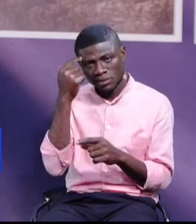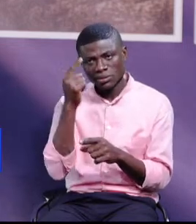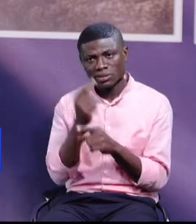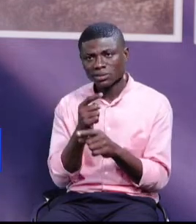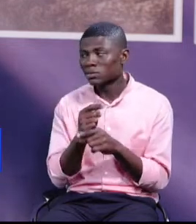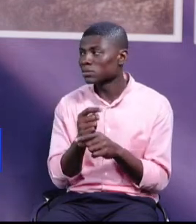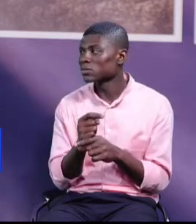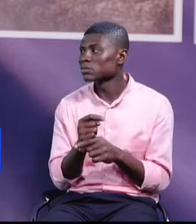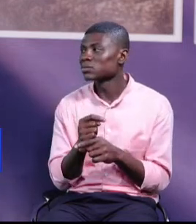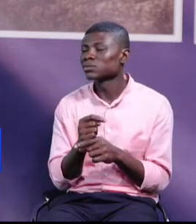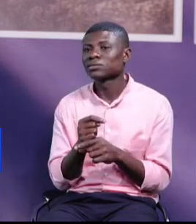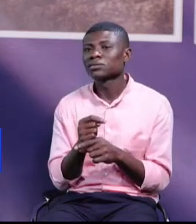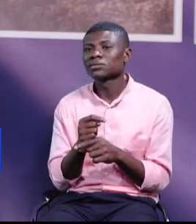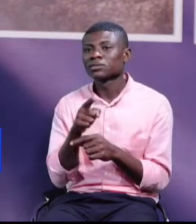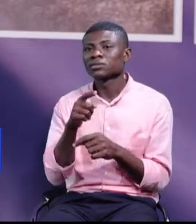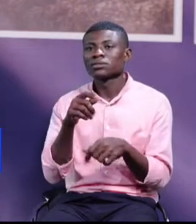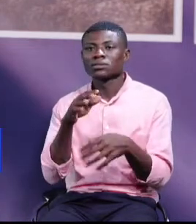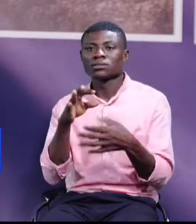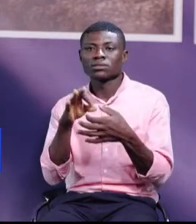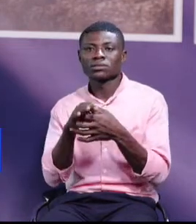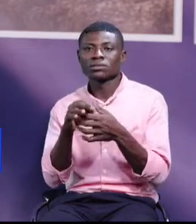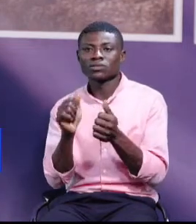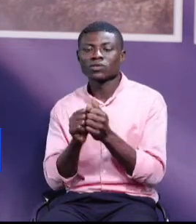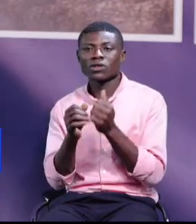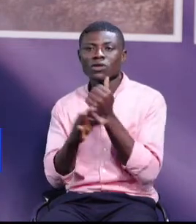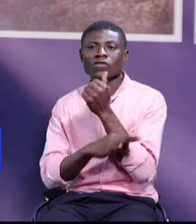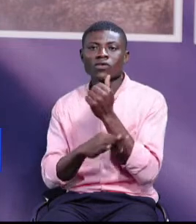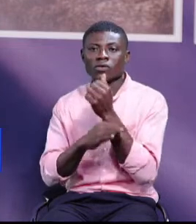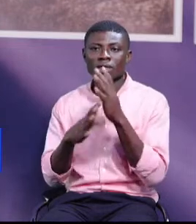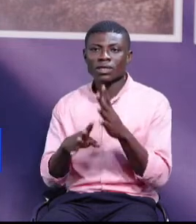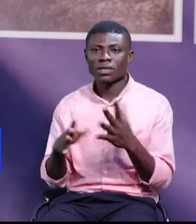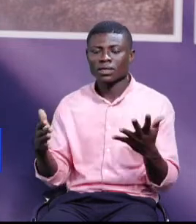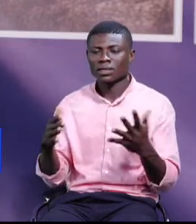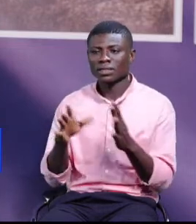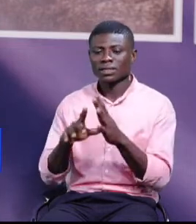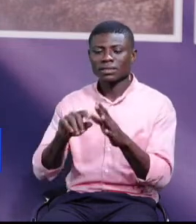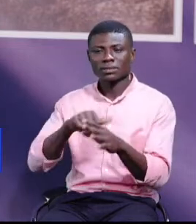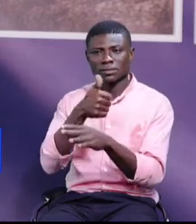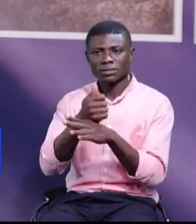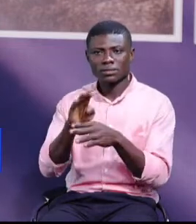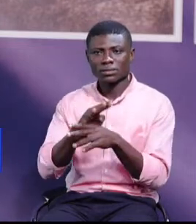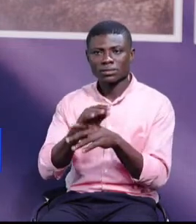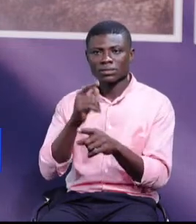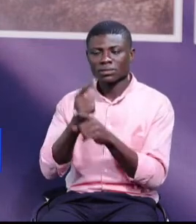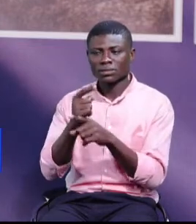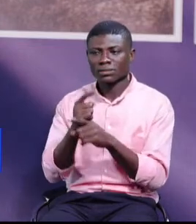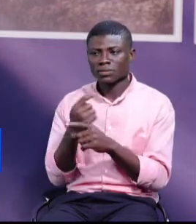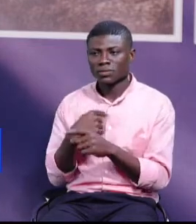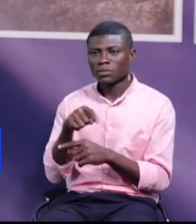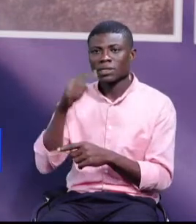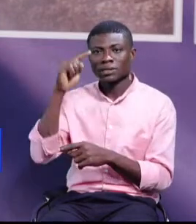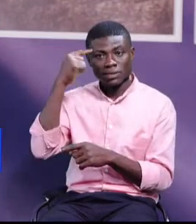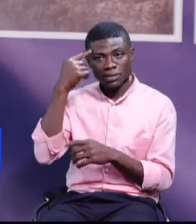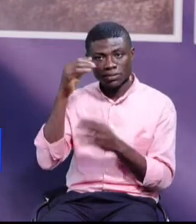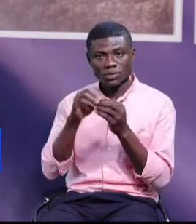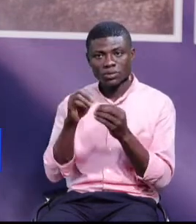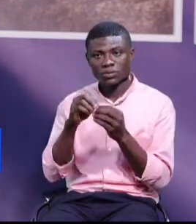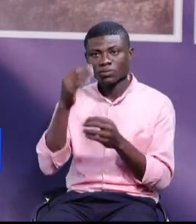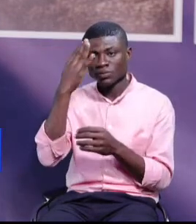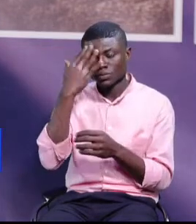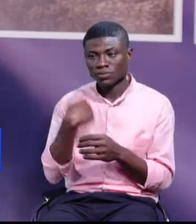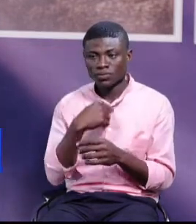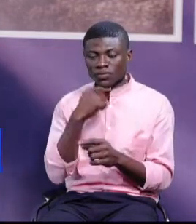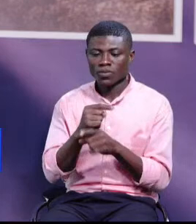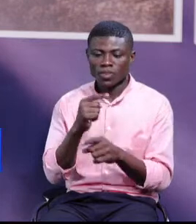possible you team up with a foreigner to start a business. So don't just be looking, and we should be thinking ahead, because we